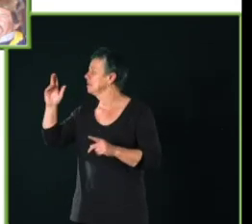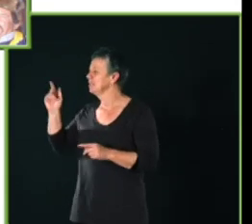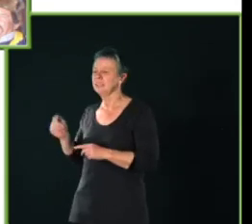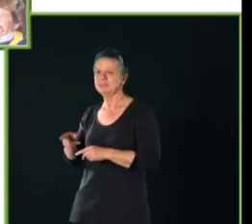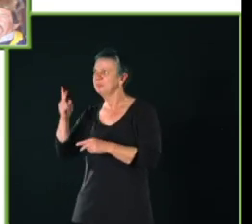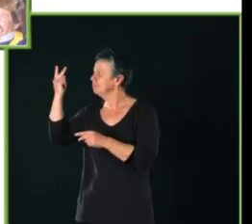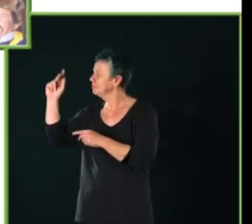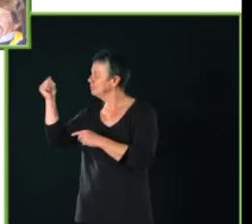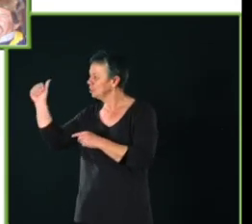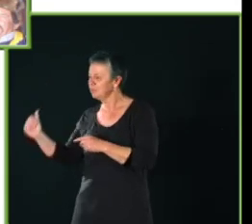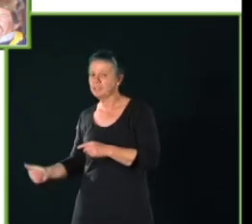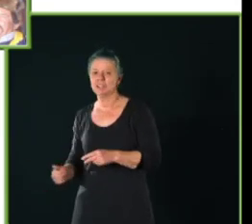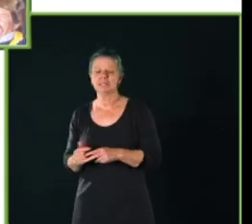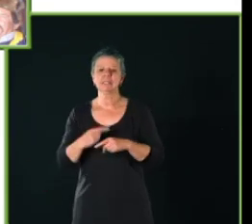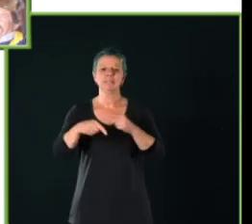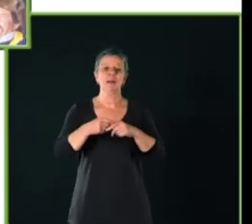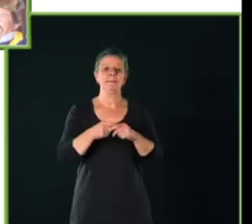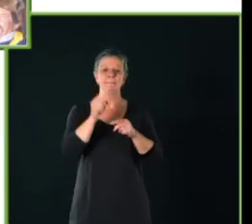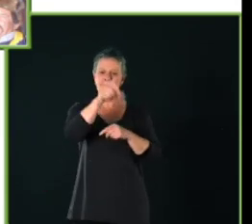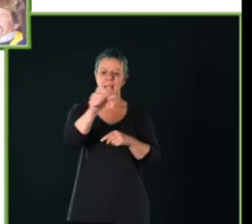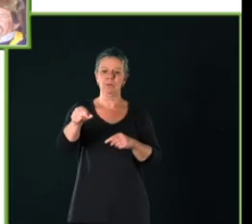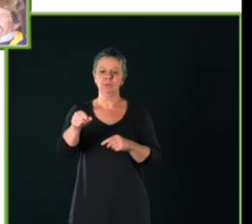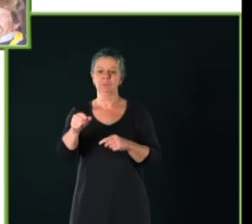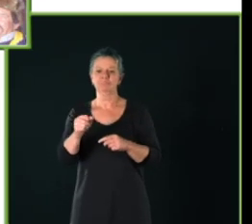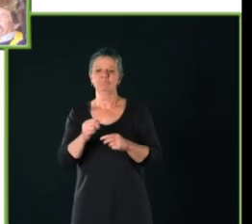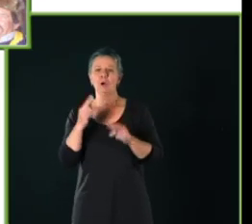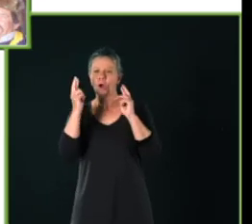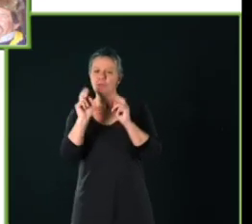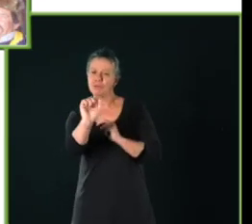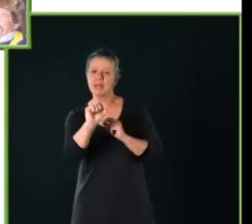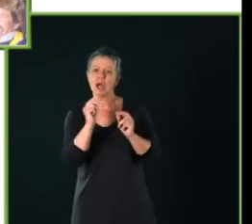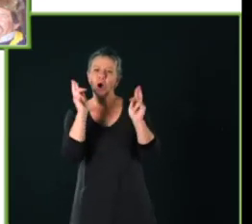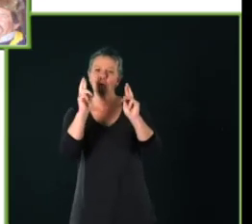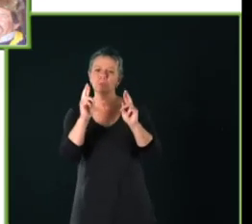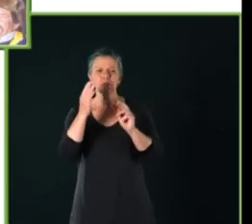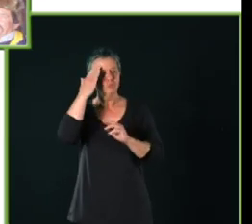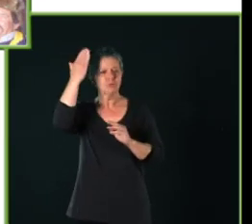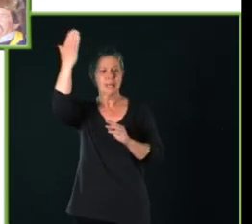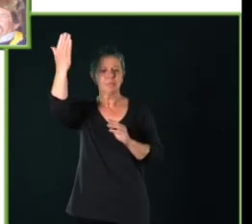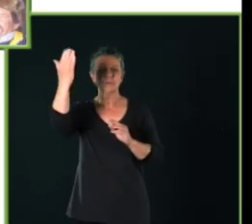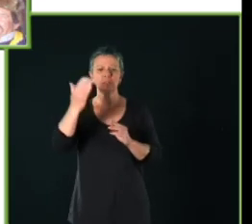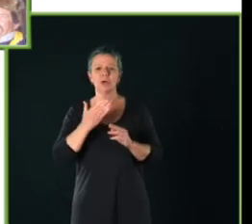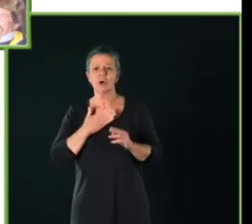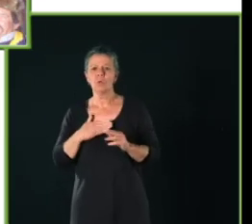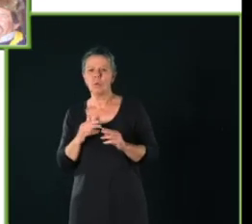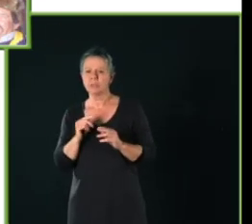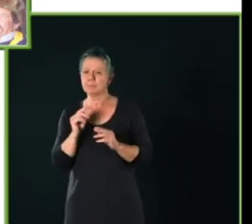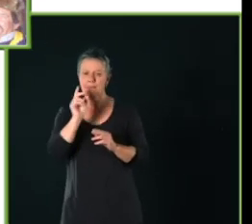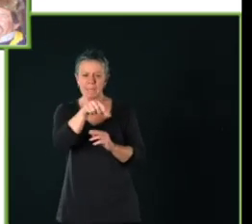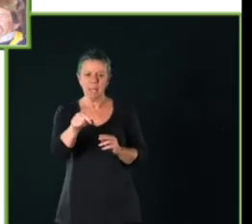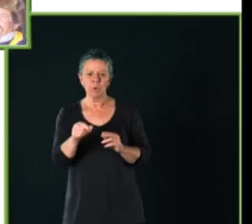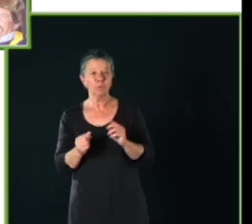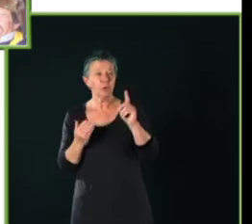people. It's about their aspirations and their hopes and where they want to get in their aspirations, where they reach their ultimate goal.